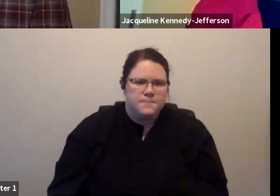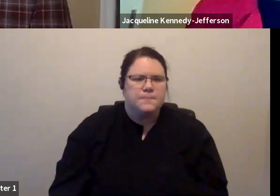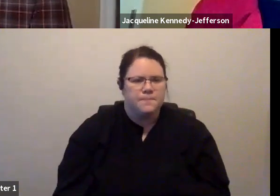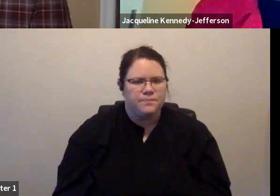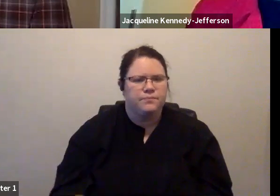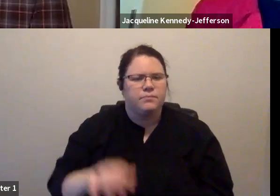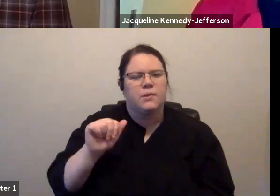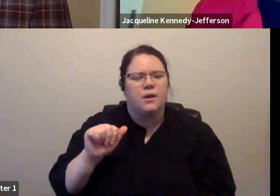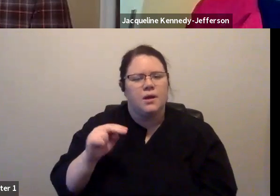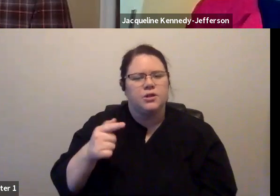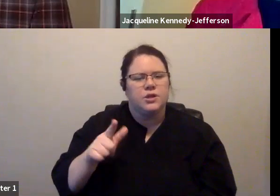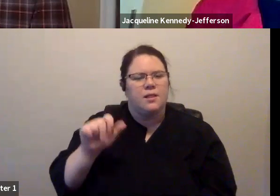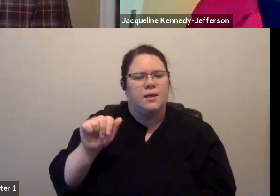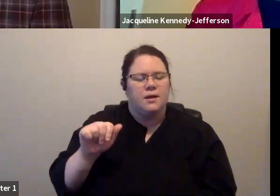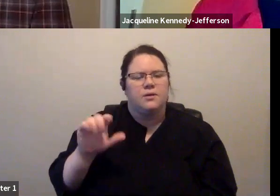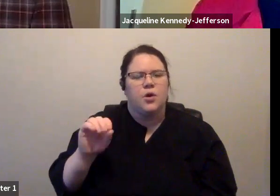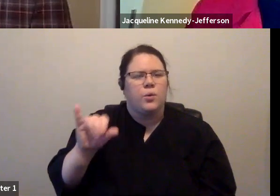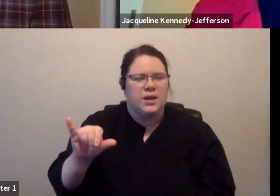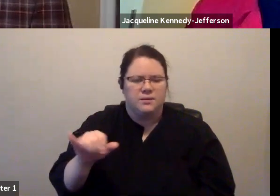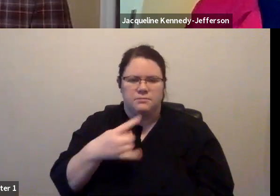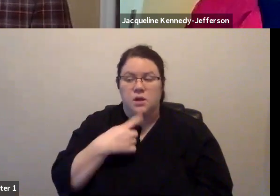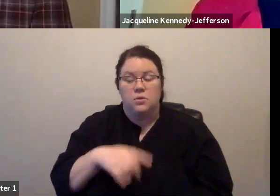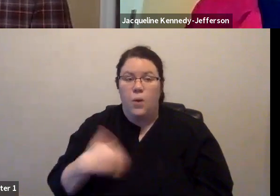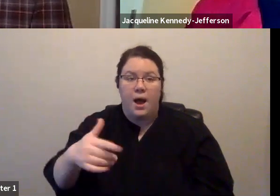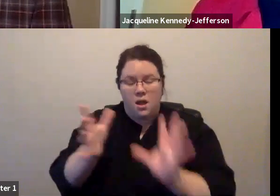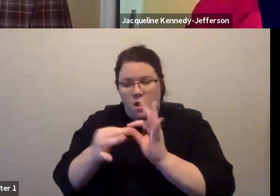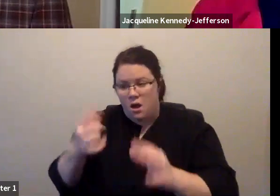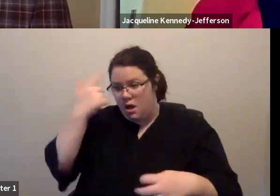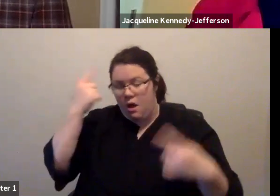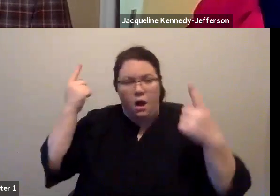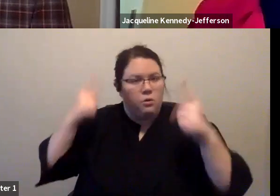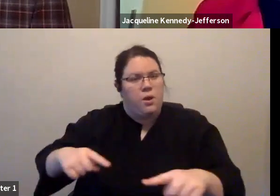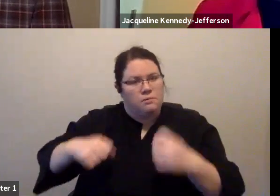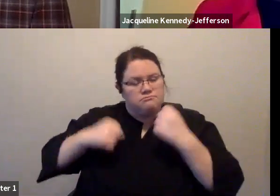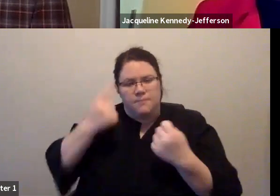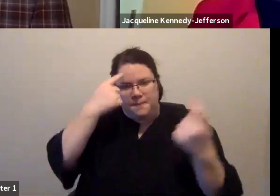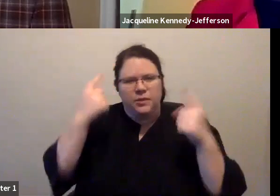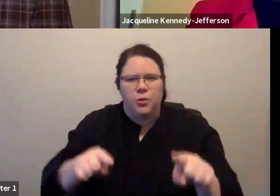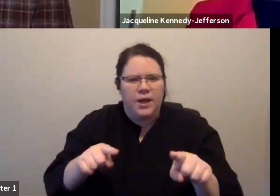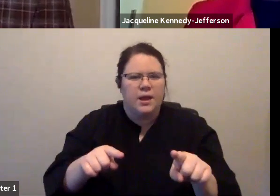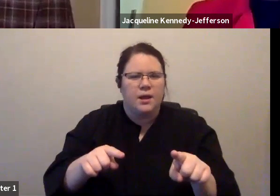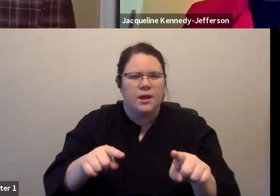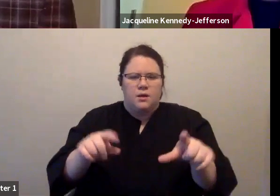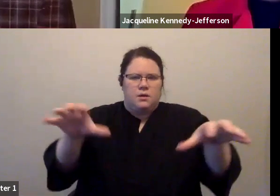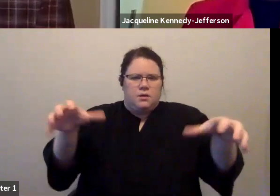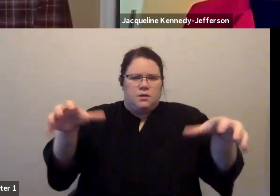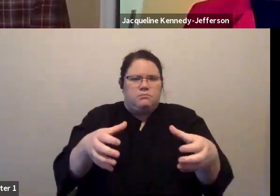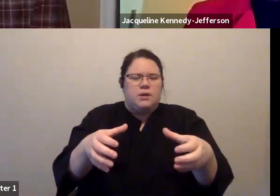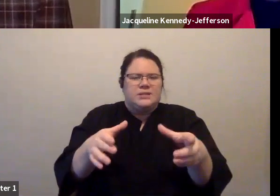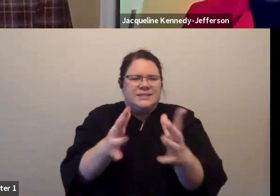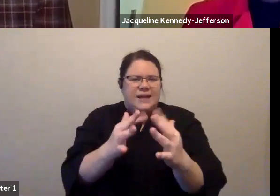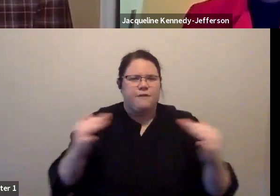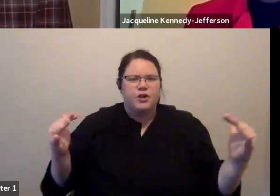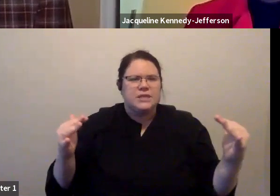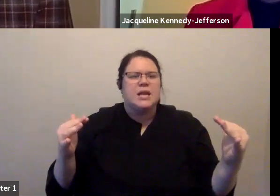Yeah, I actually cannot agree with you more on that. It's the fuel, the innovation, the diversity is the fuel